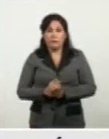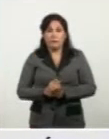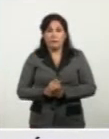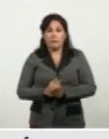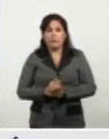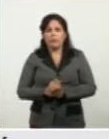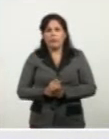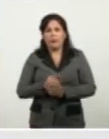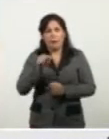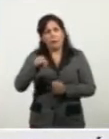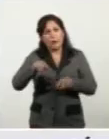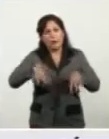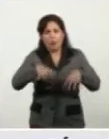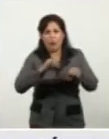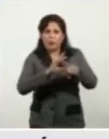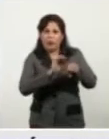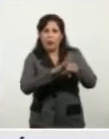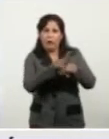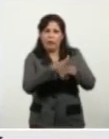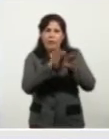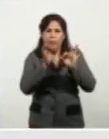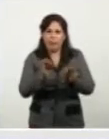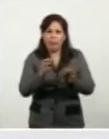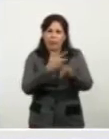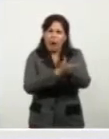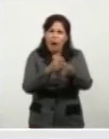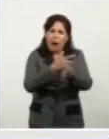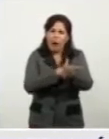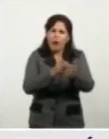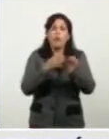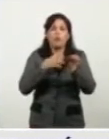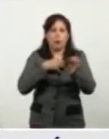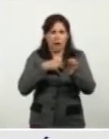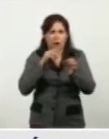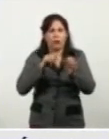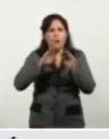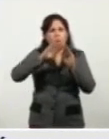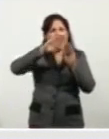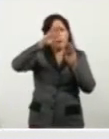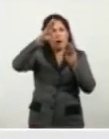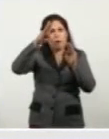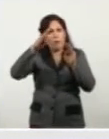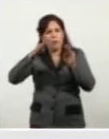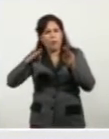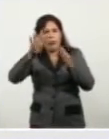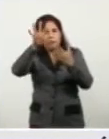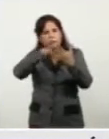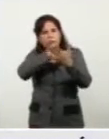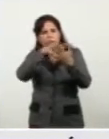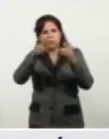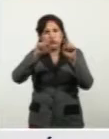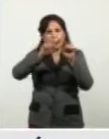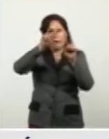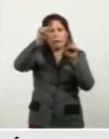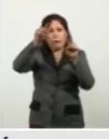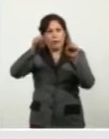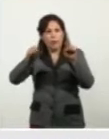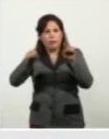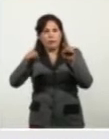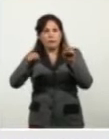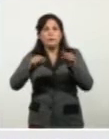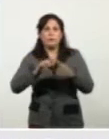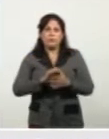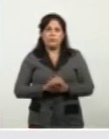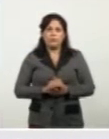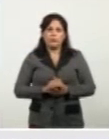16th place among the countries of the region of the Americas. And we always mention the